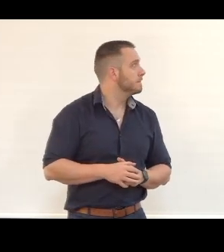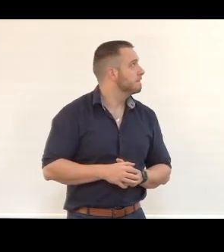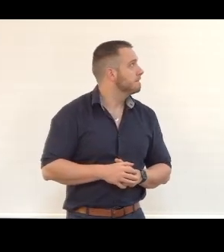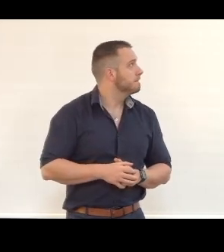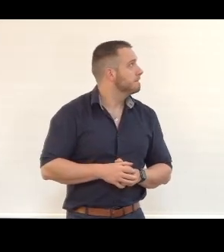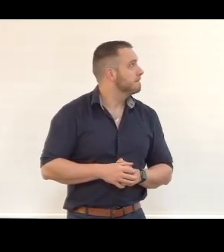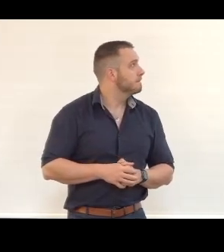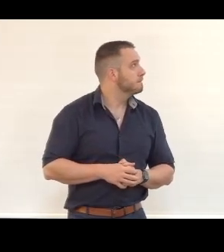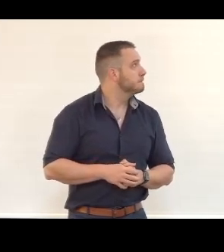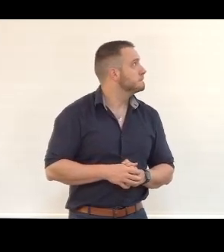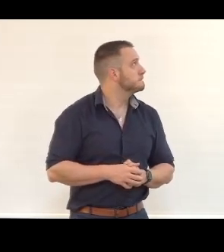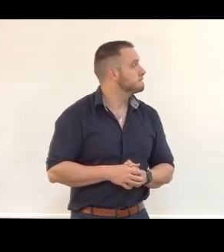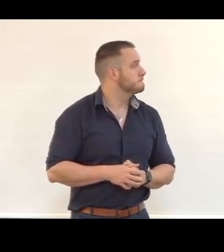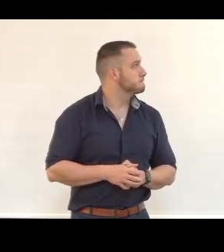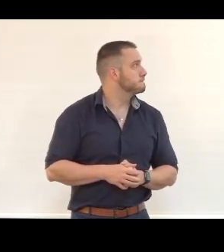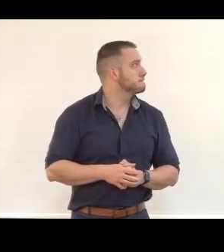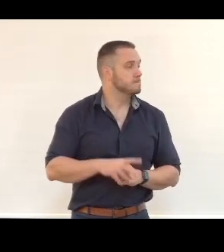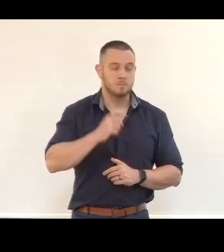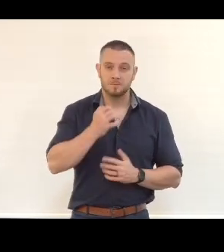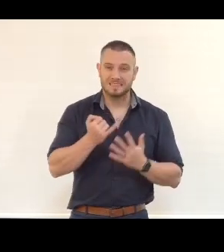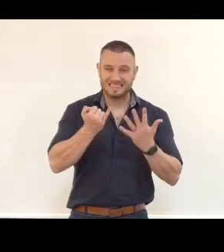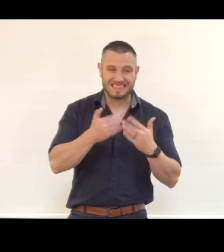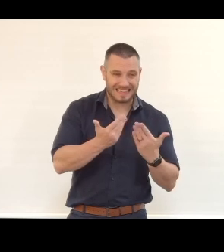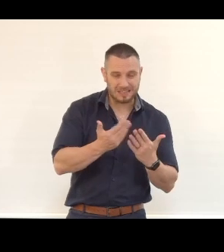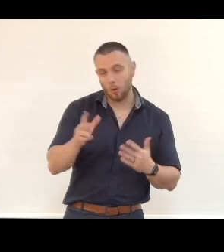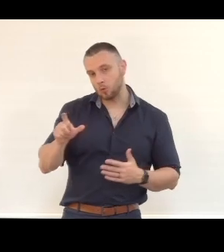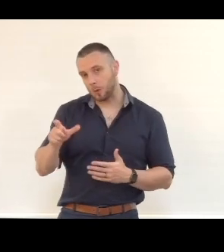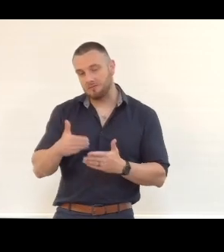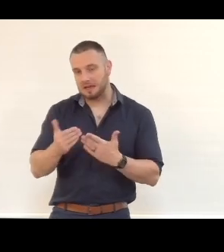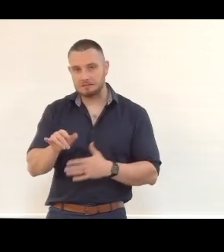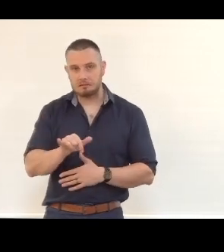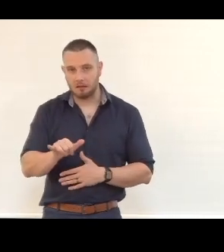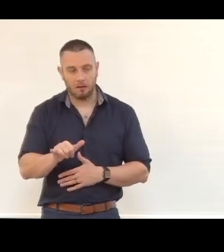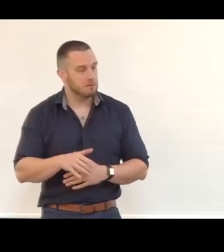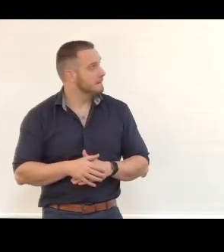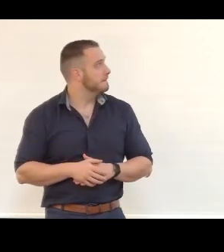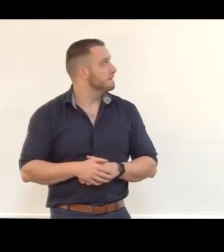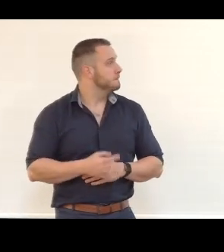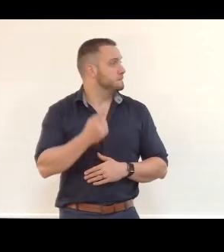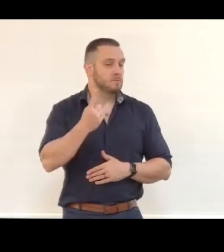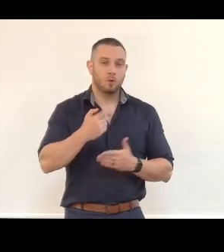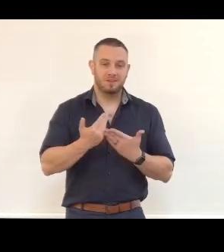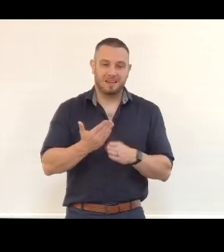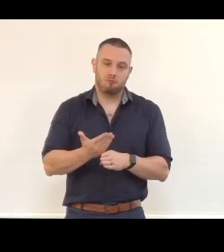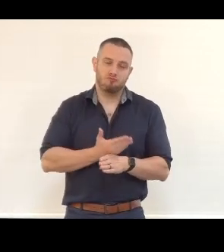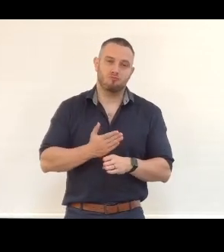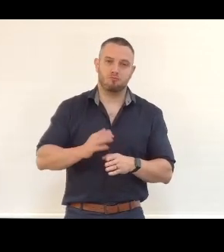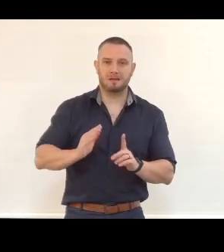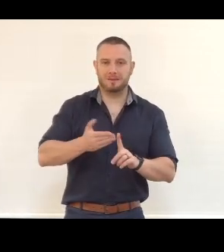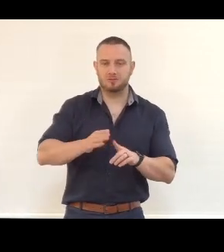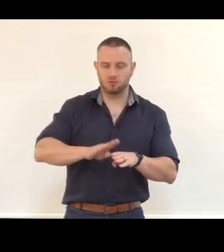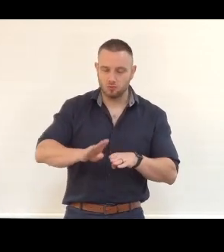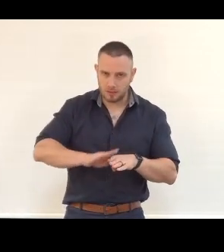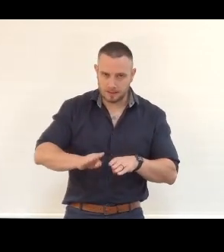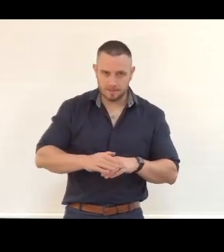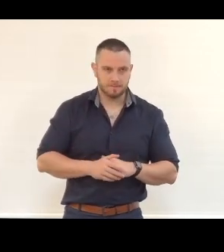So what we did missions of 6 days and missions of 12 days. So there was always 1 day of pre-mission training. Of